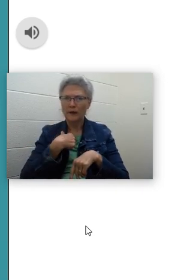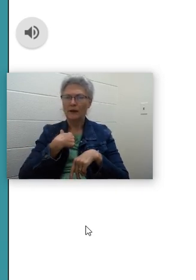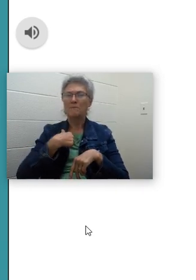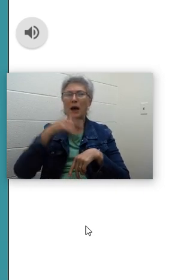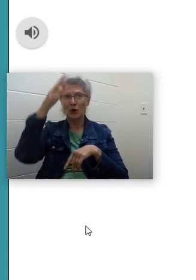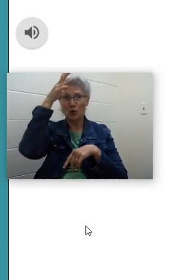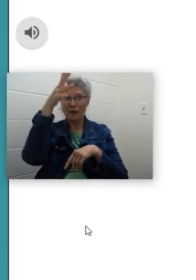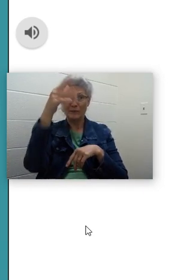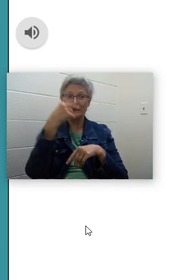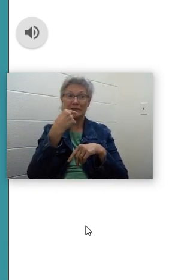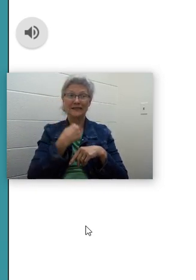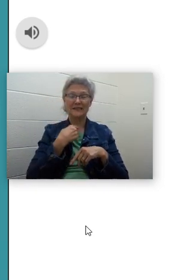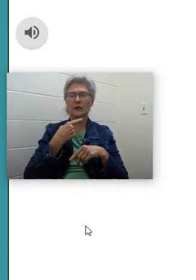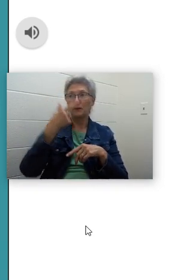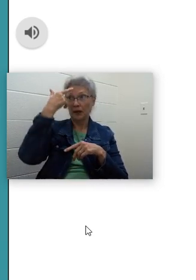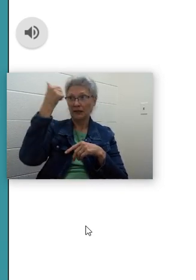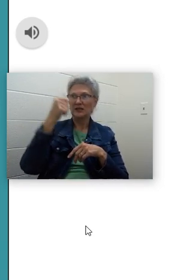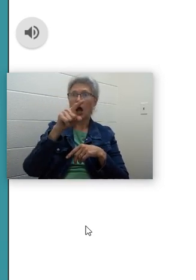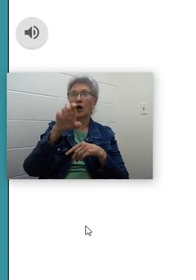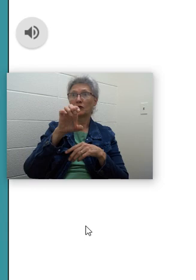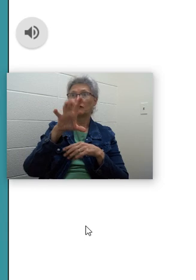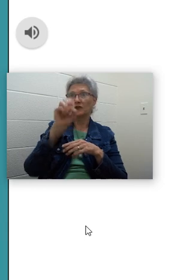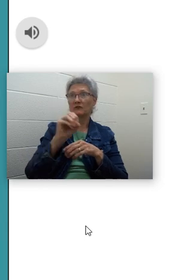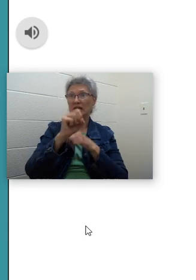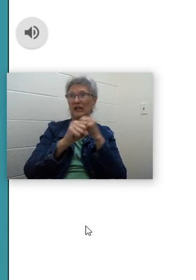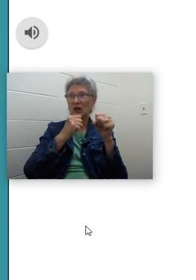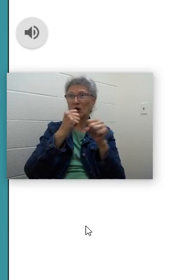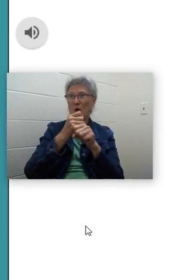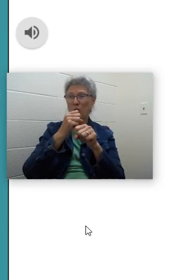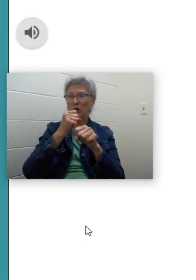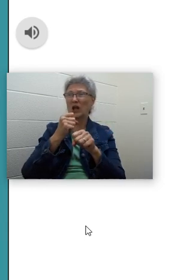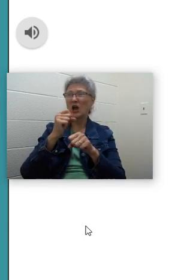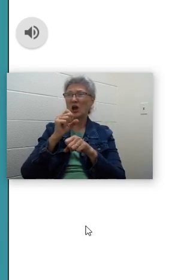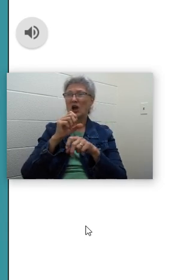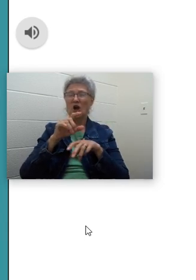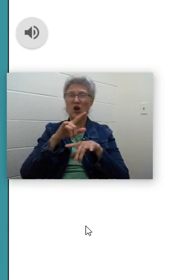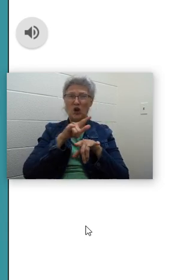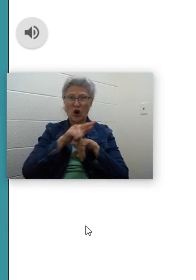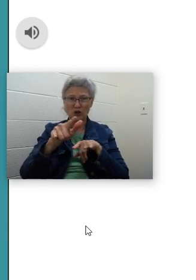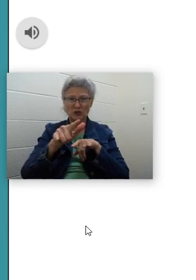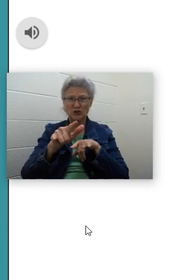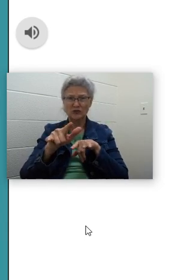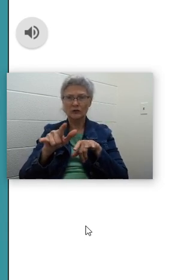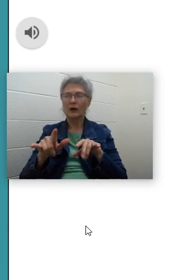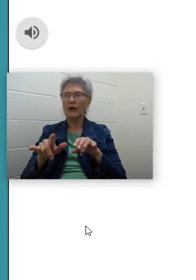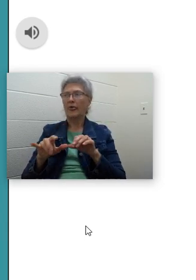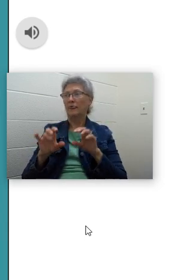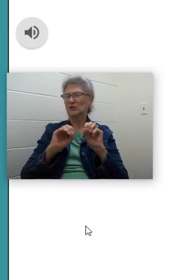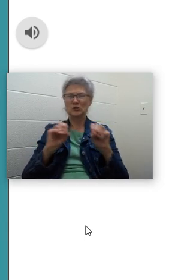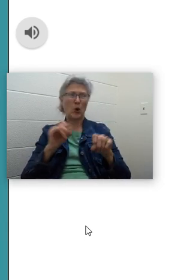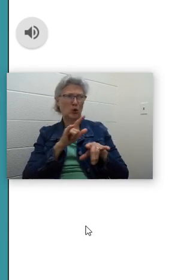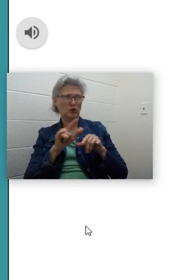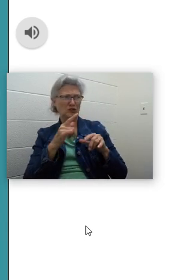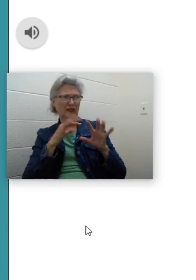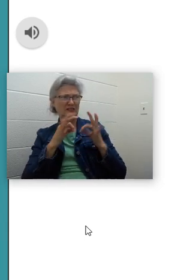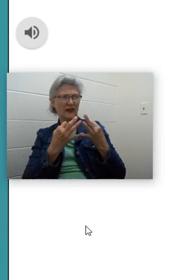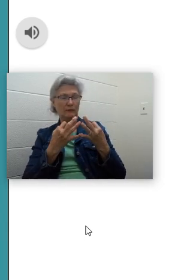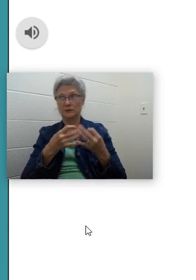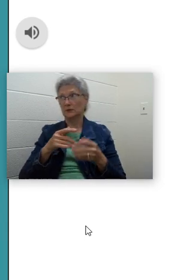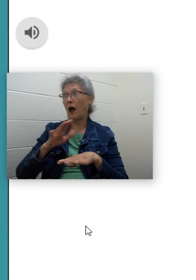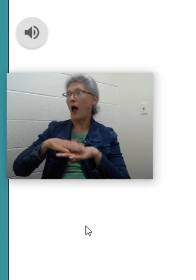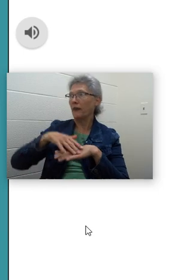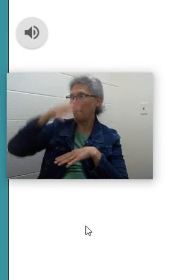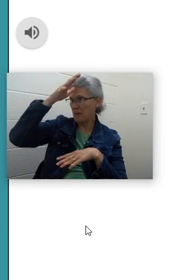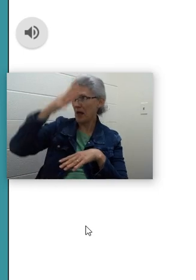My grandpa says it's because of this 150-year-old curse. There's no curse on this family. There is on the men in this family. It's all because